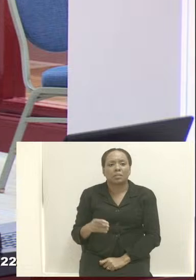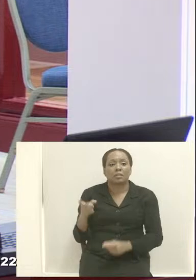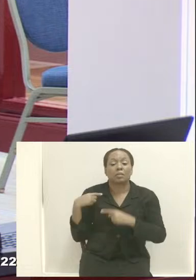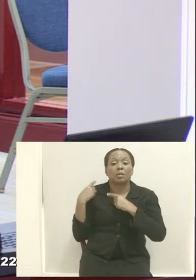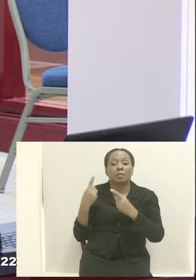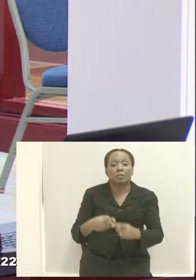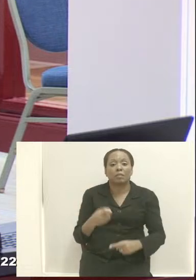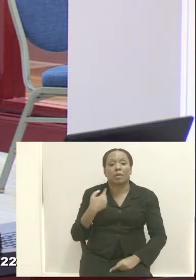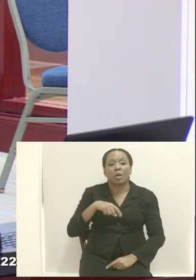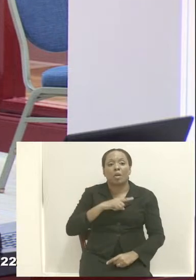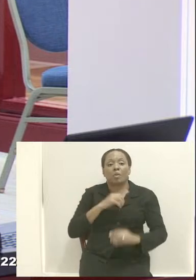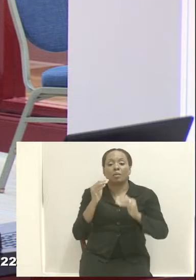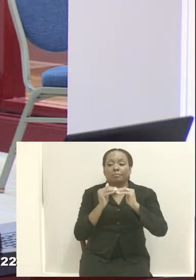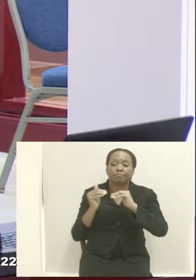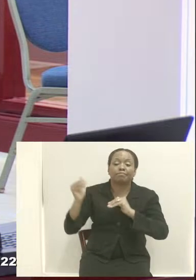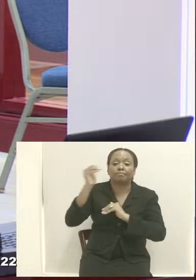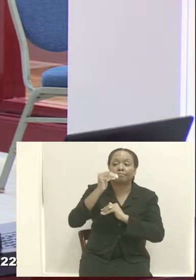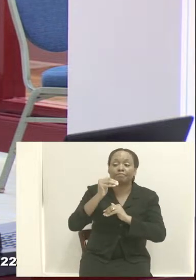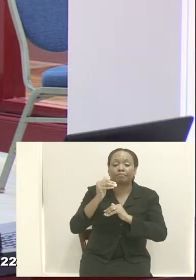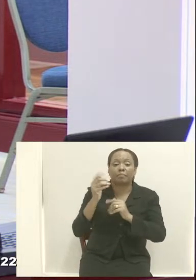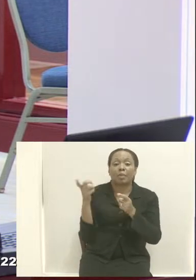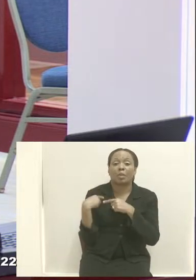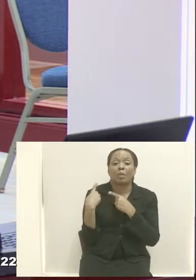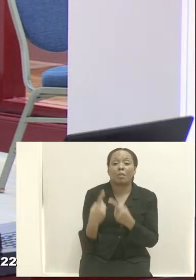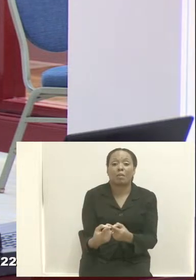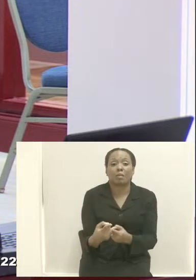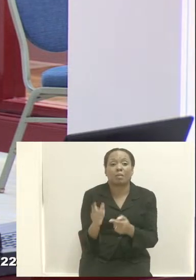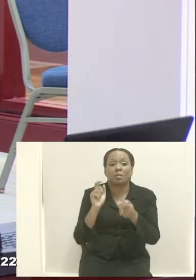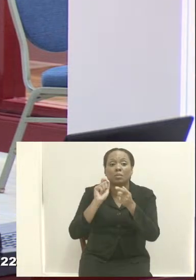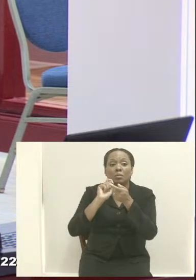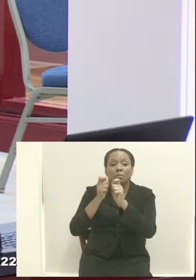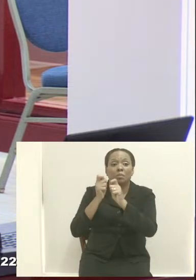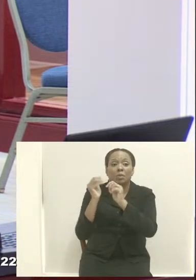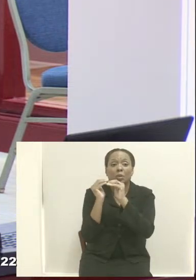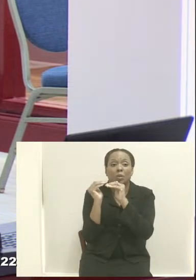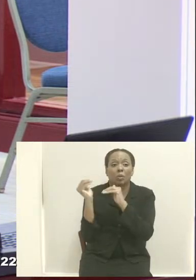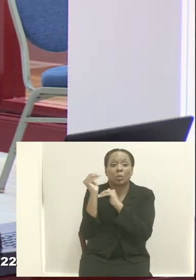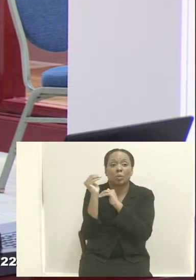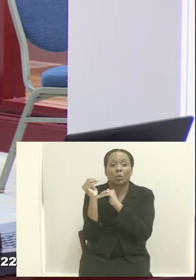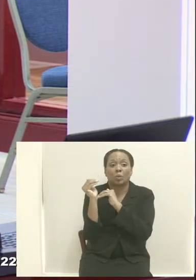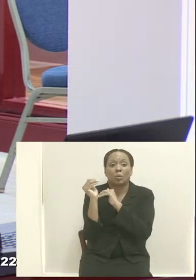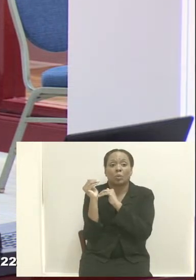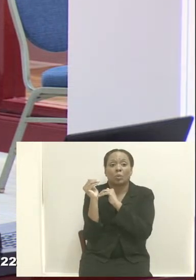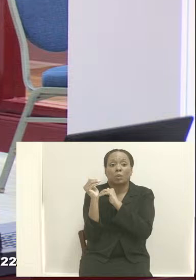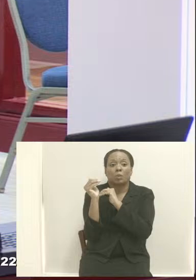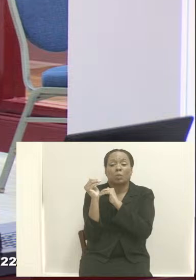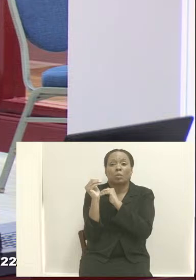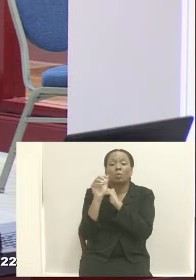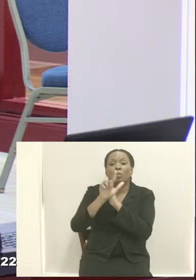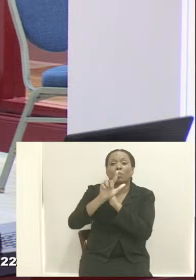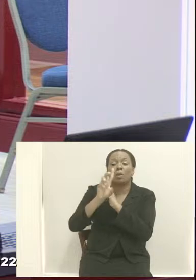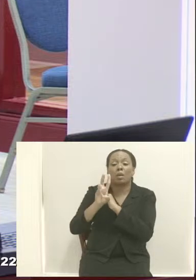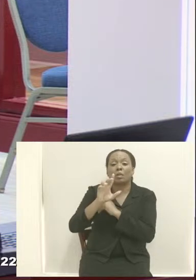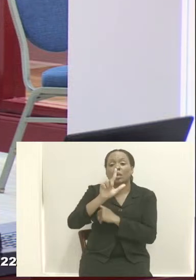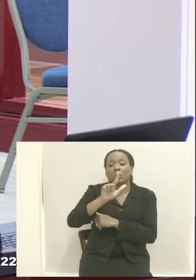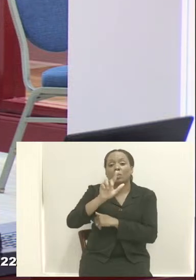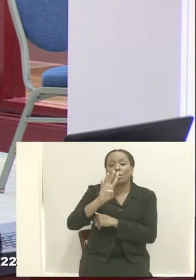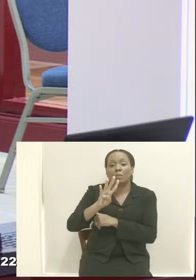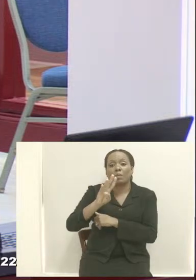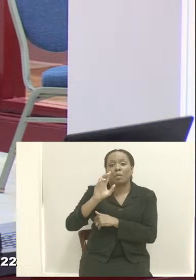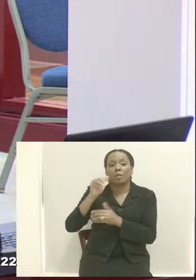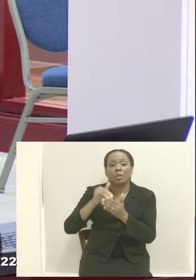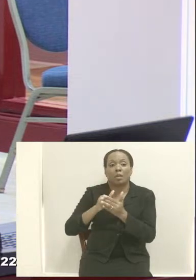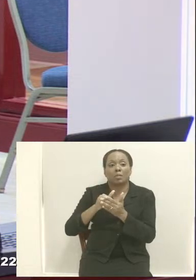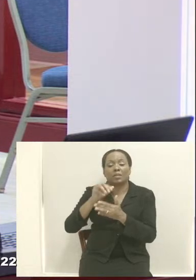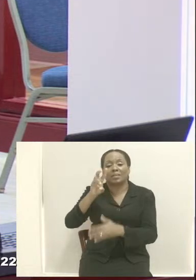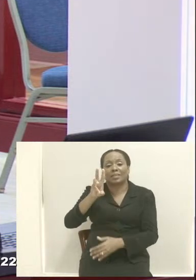have retrofitted just over 24,600 streetlights as of the end of February. So